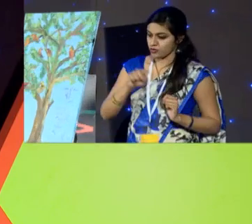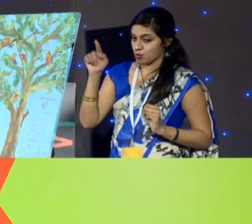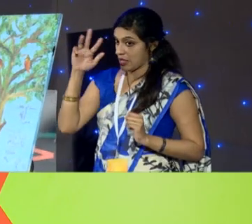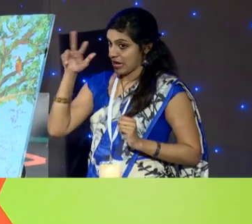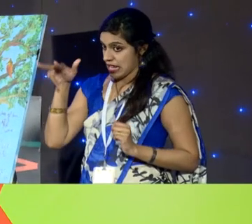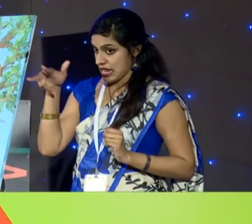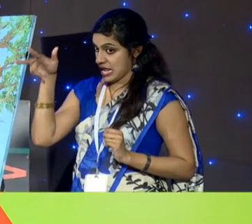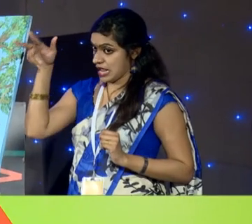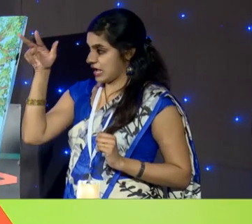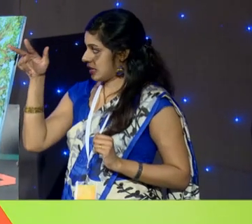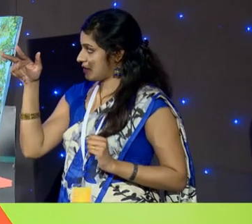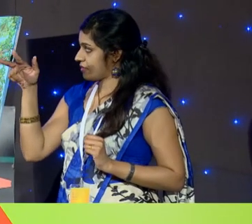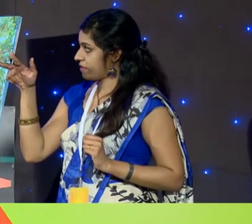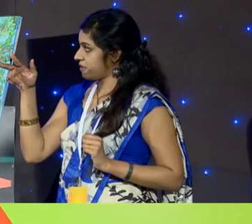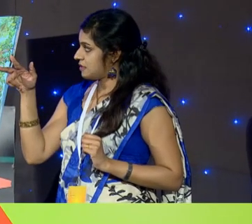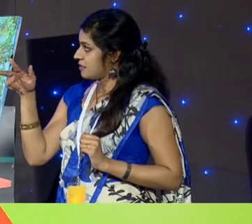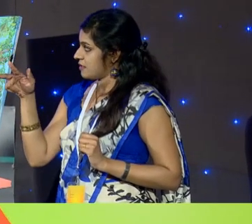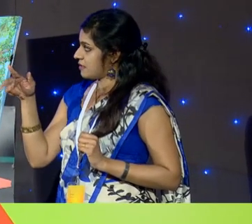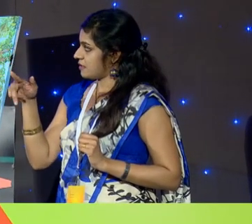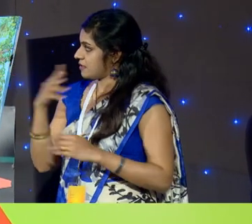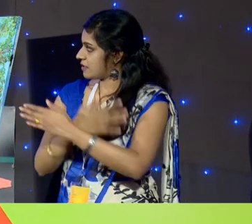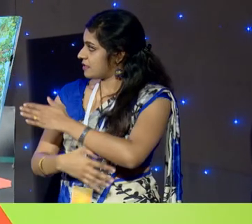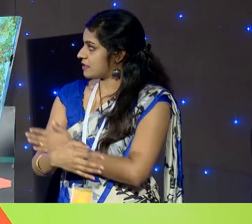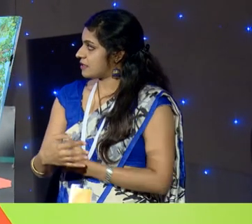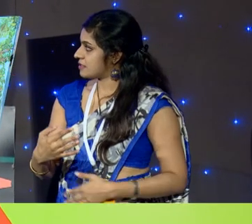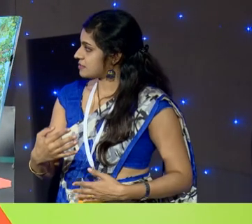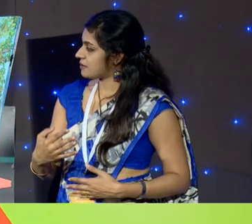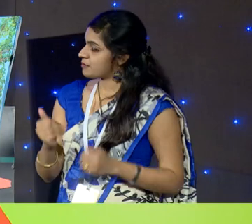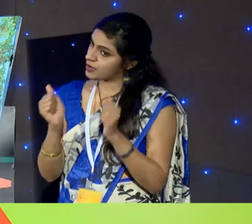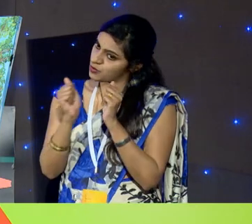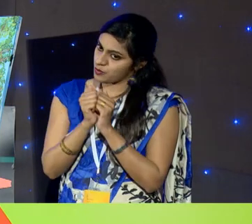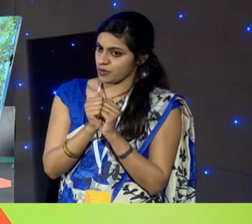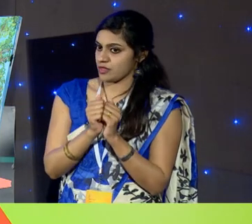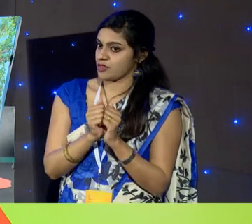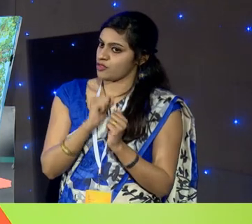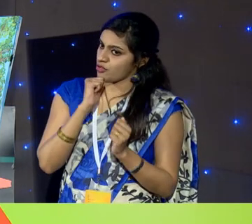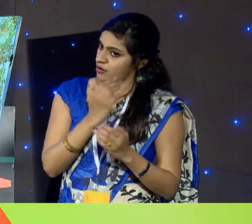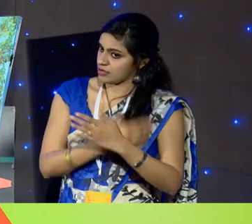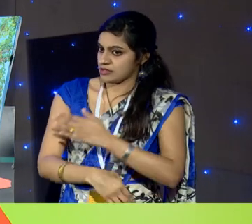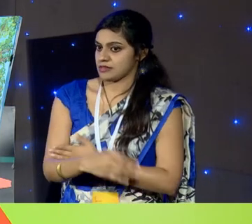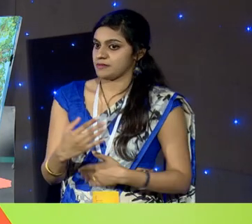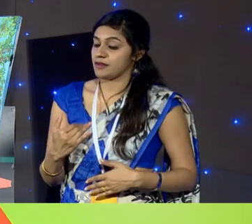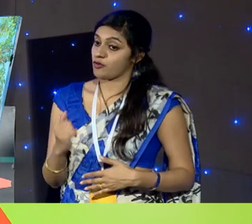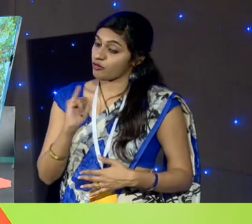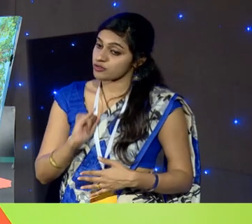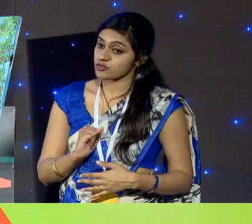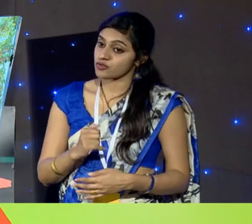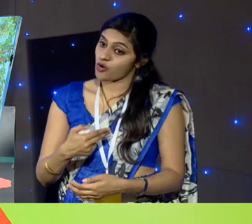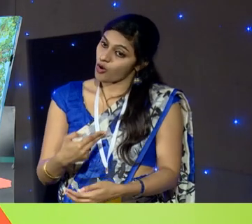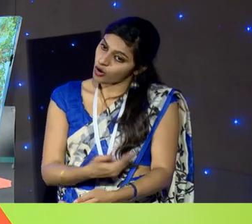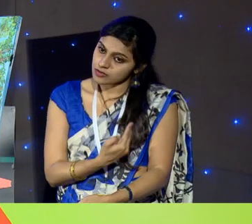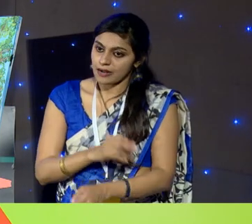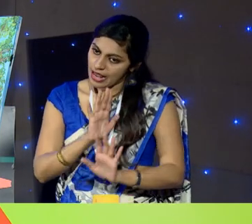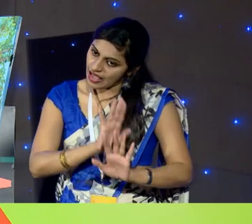of cross-disability children studying with non-disabled. Medical care is provided in the